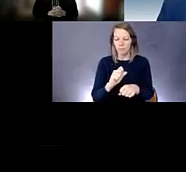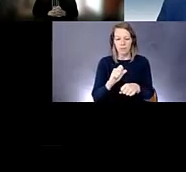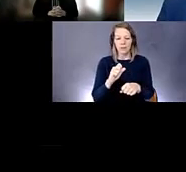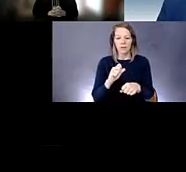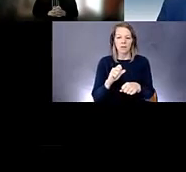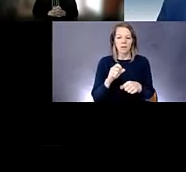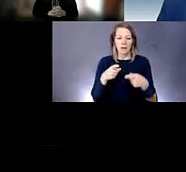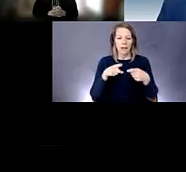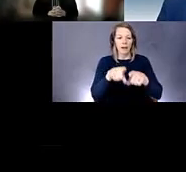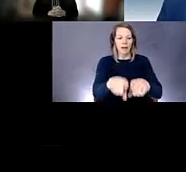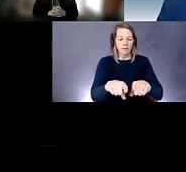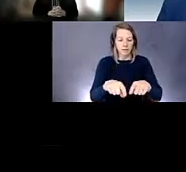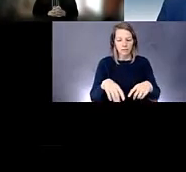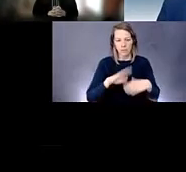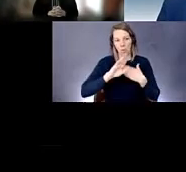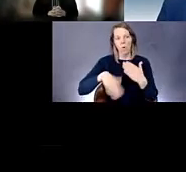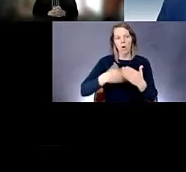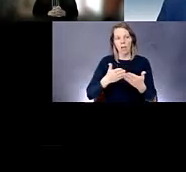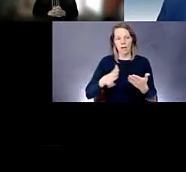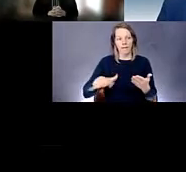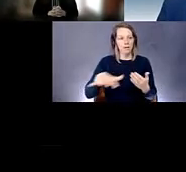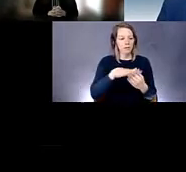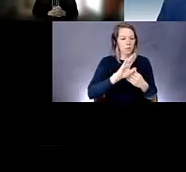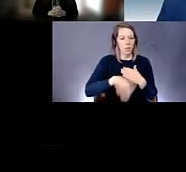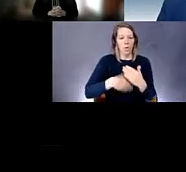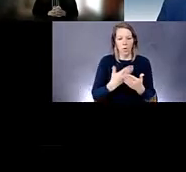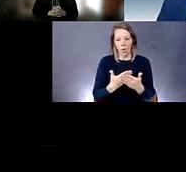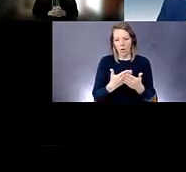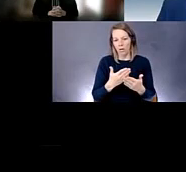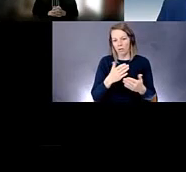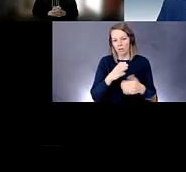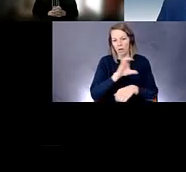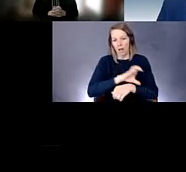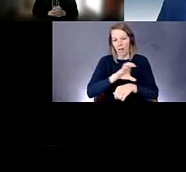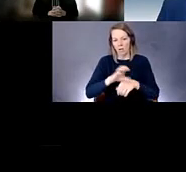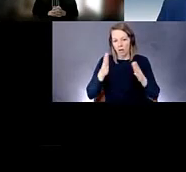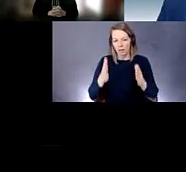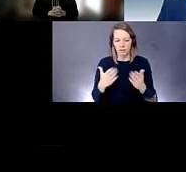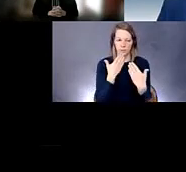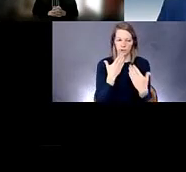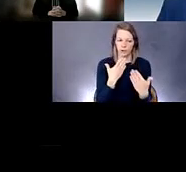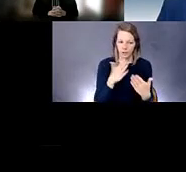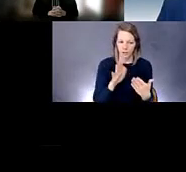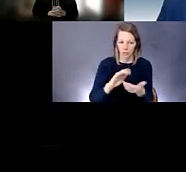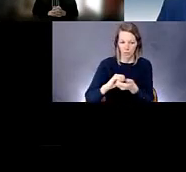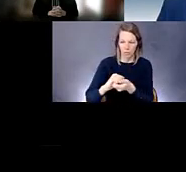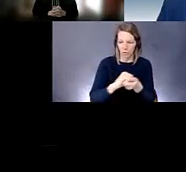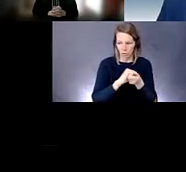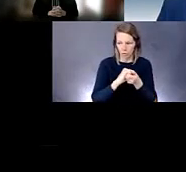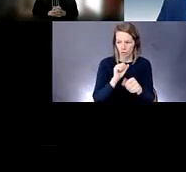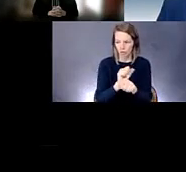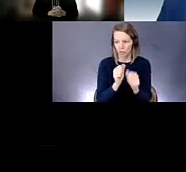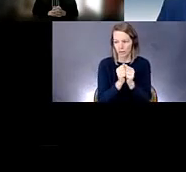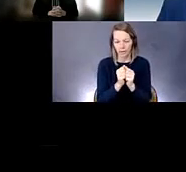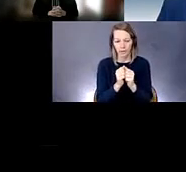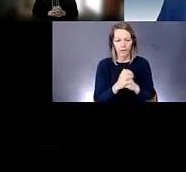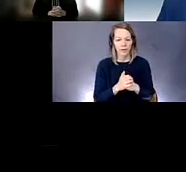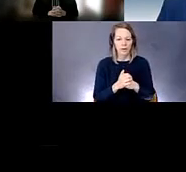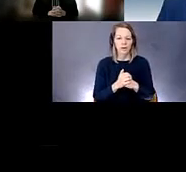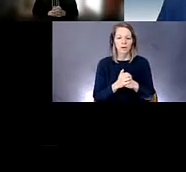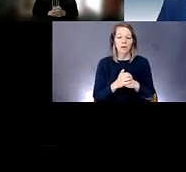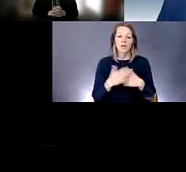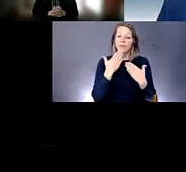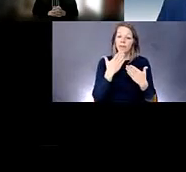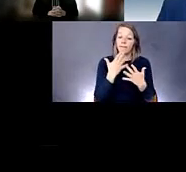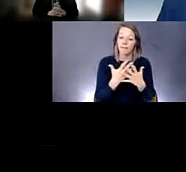aligned. And all of us, all Coloradans, all providers really appreciate the collaborative work that you all are doing together. So well done. So thank